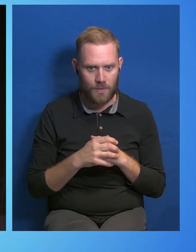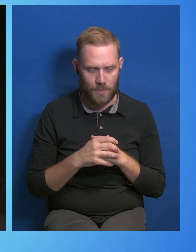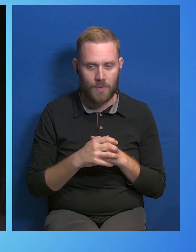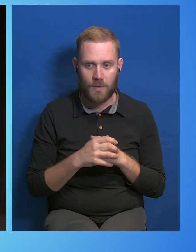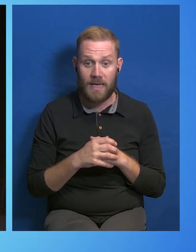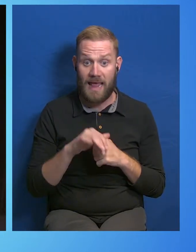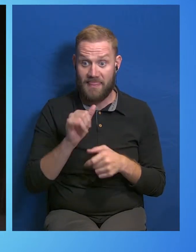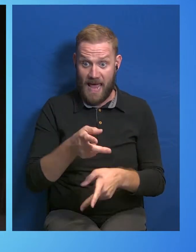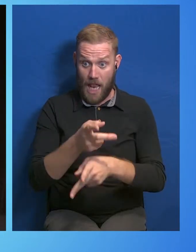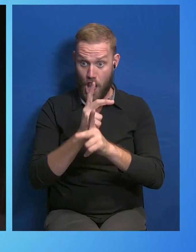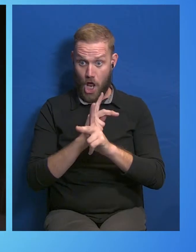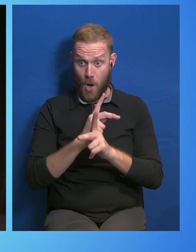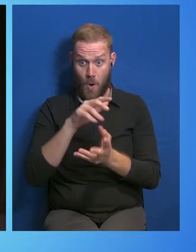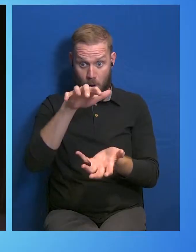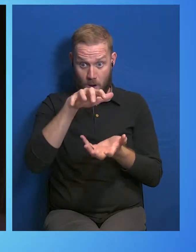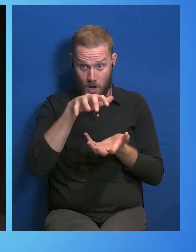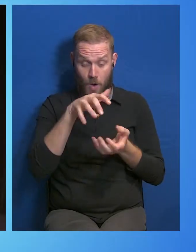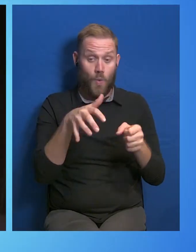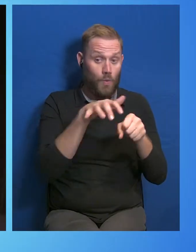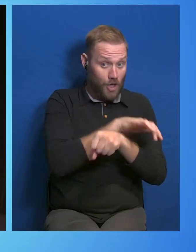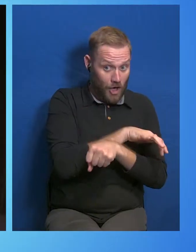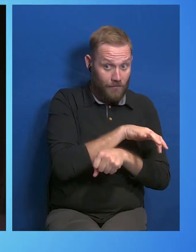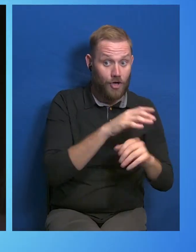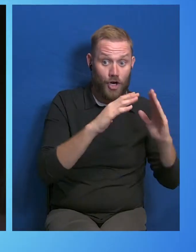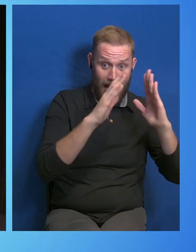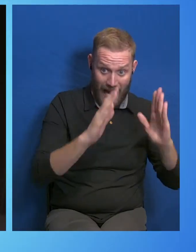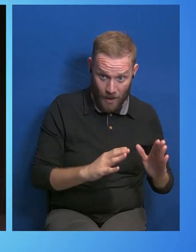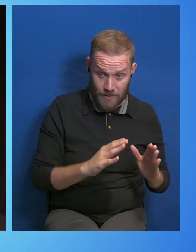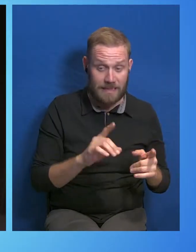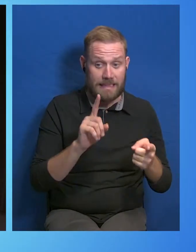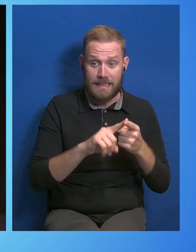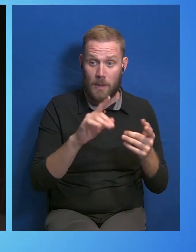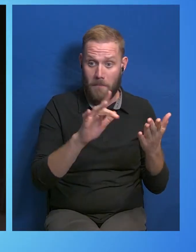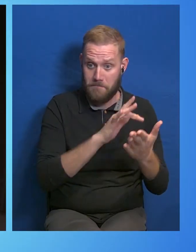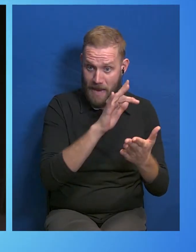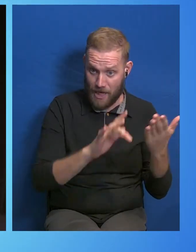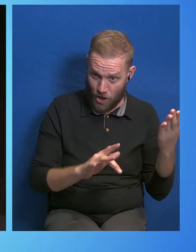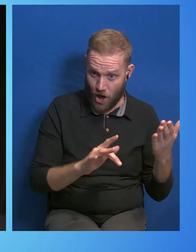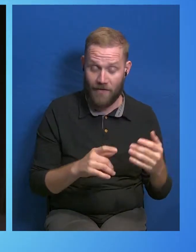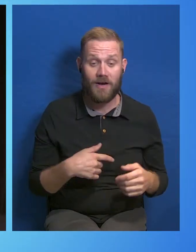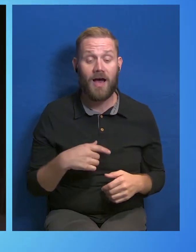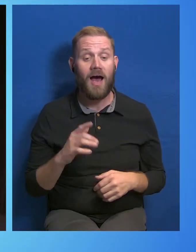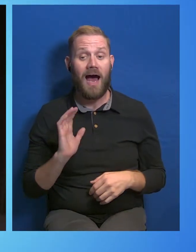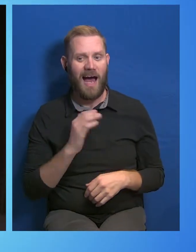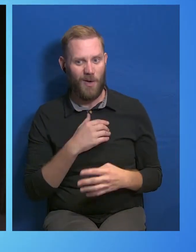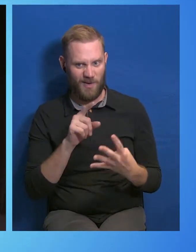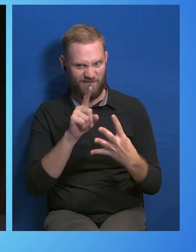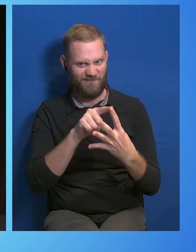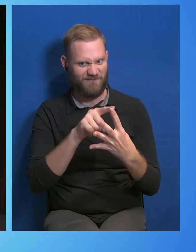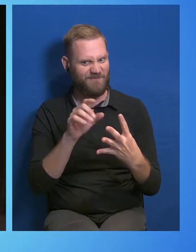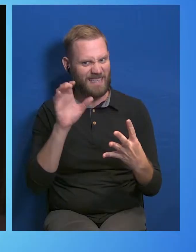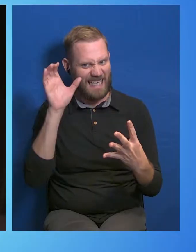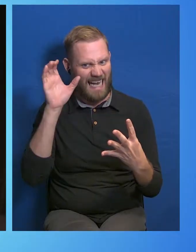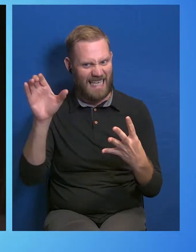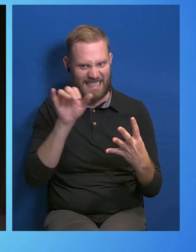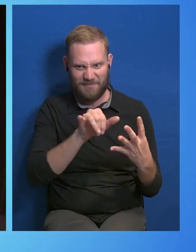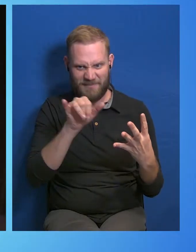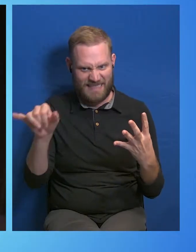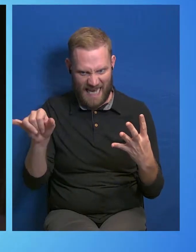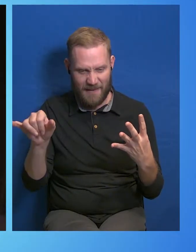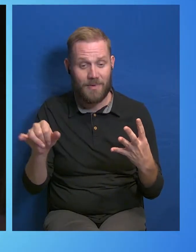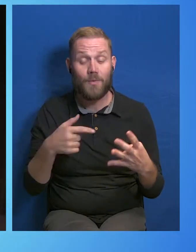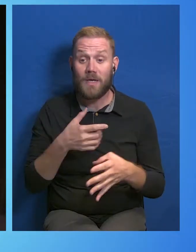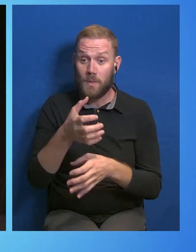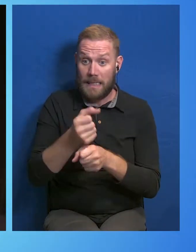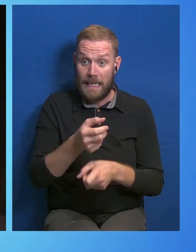And that loan would pay for your home until it was paid off. And our first bill would essentially be the same concept. We would get a loan,